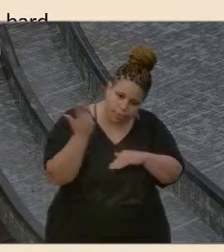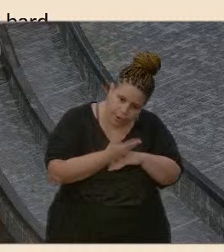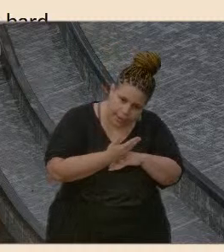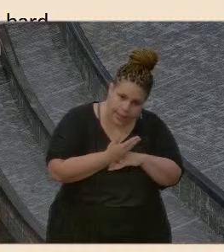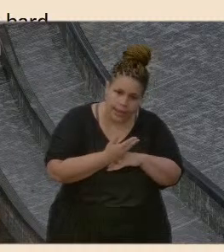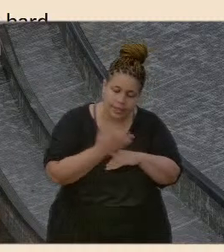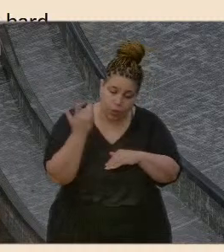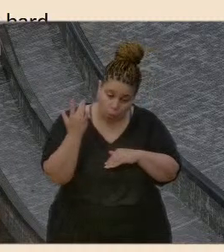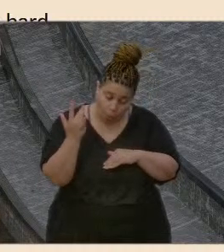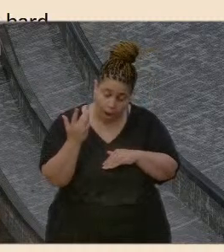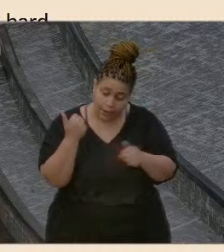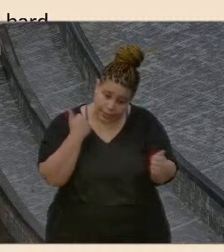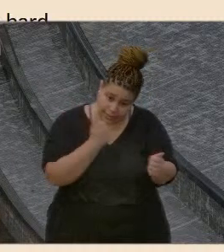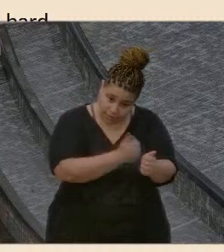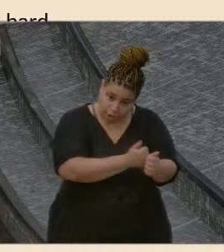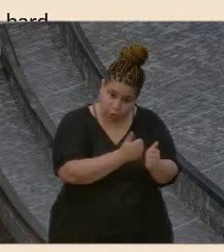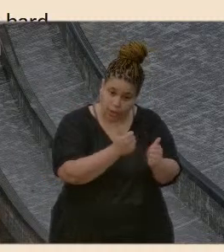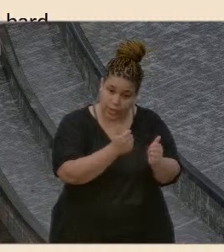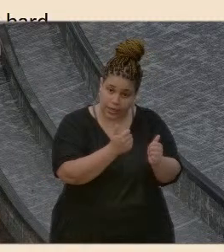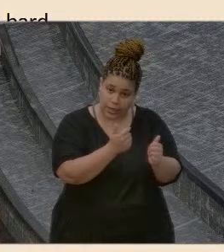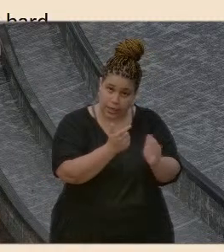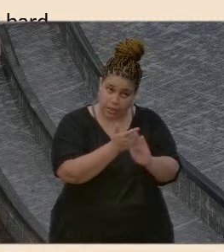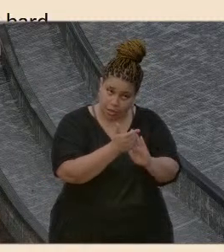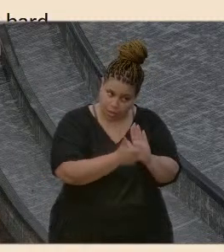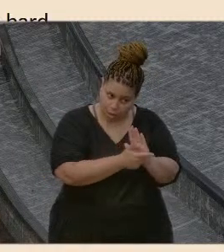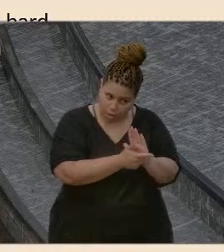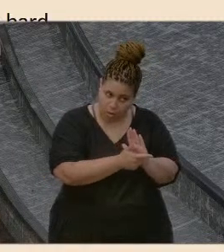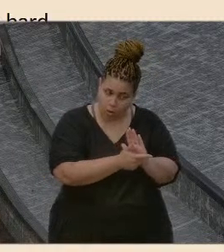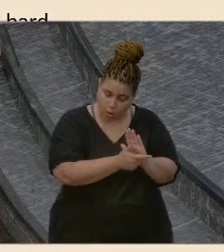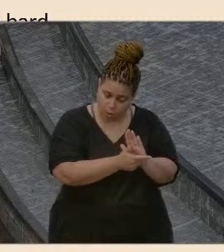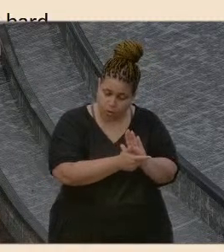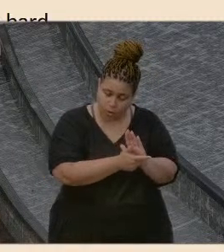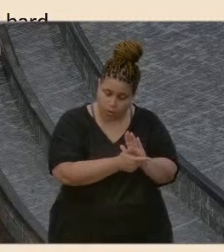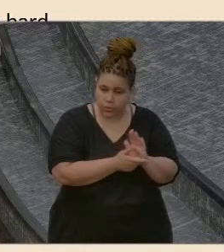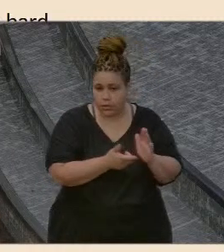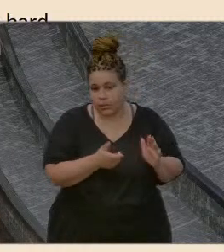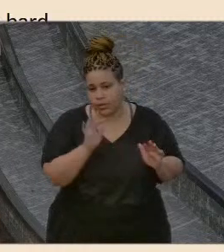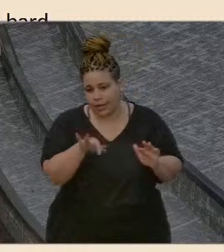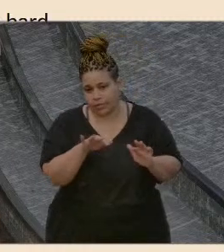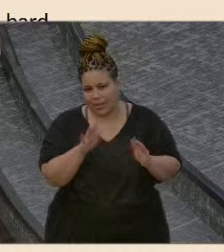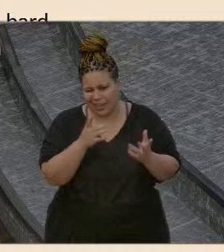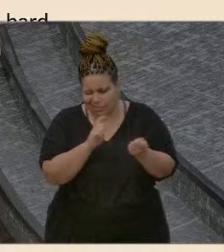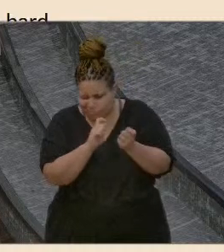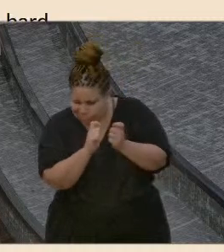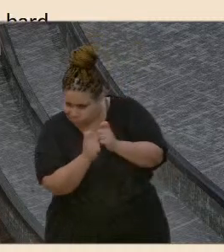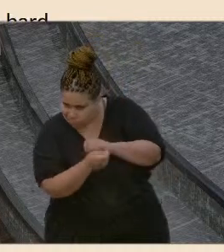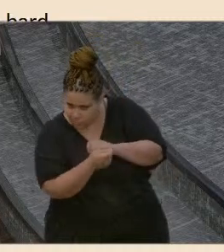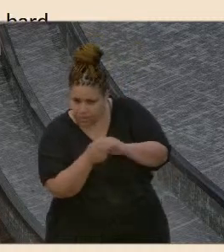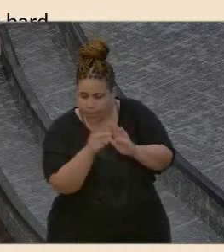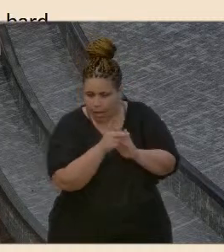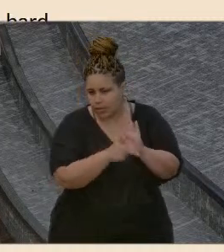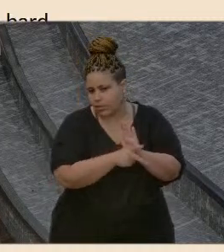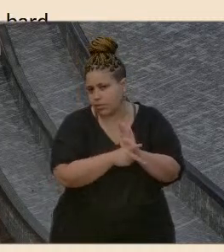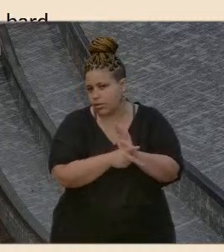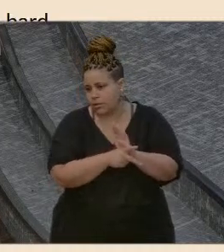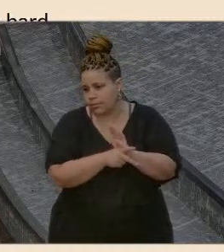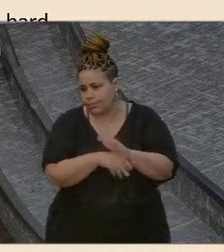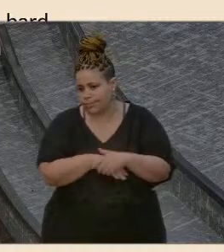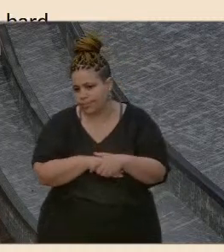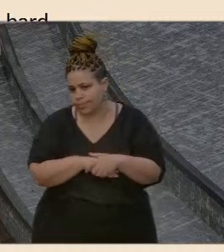the law, and it would be a deviation in in the policy. Okay. And so if